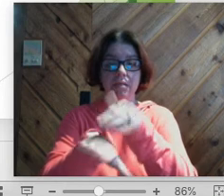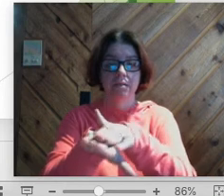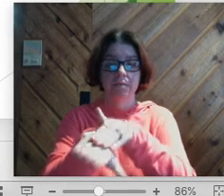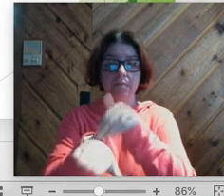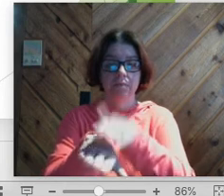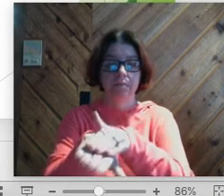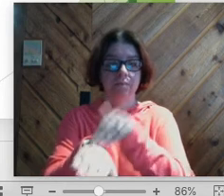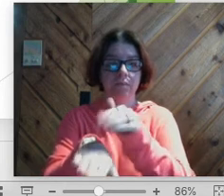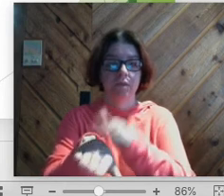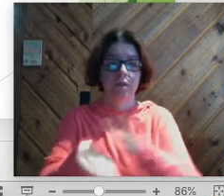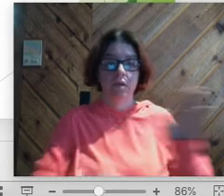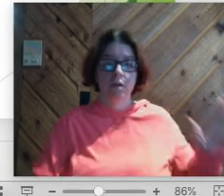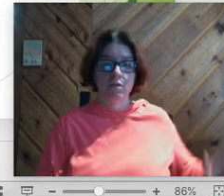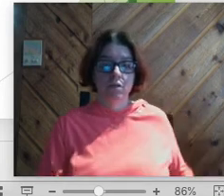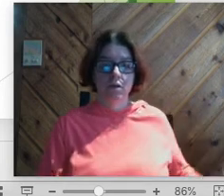Pet.